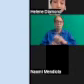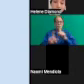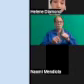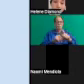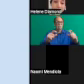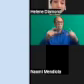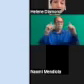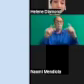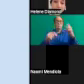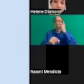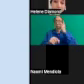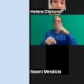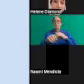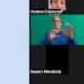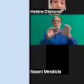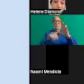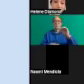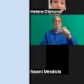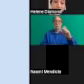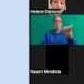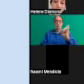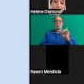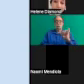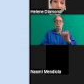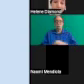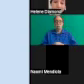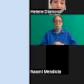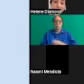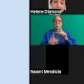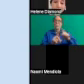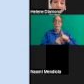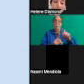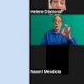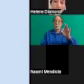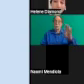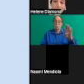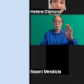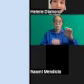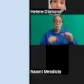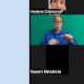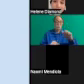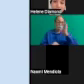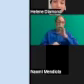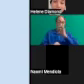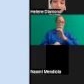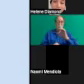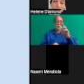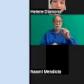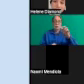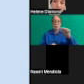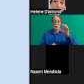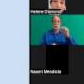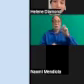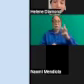the chat box. We're also on Facebook. Check us out. You can search NASW